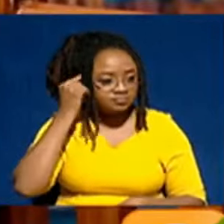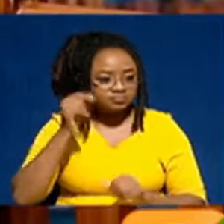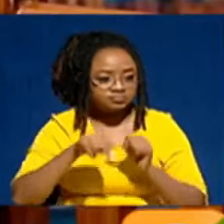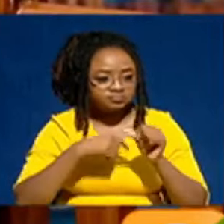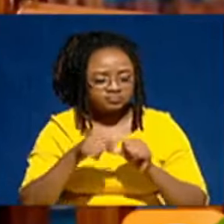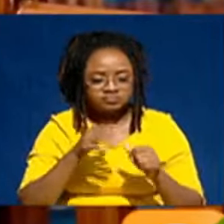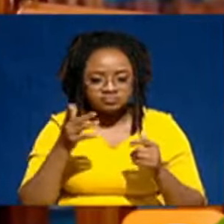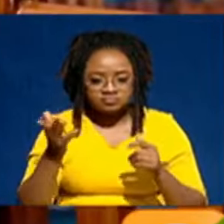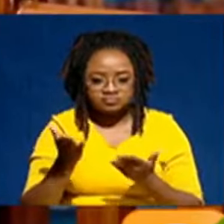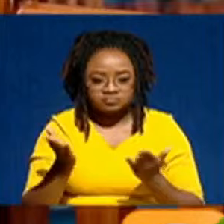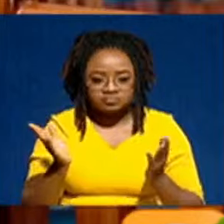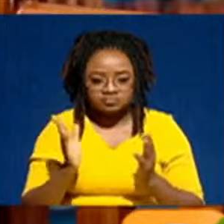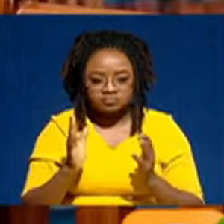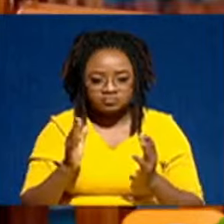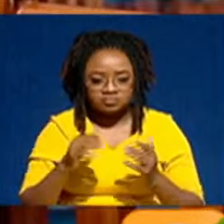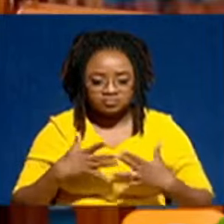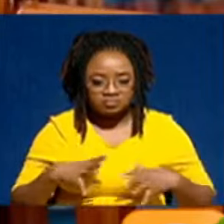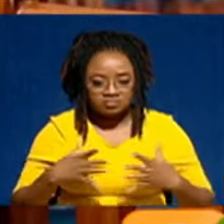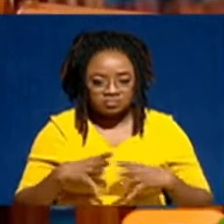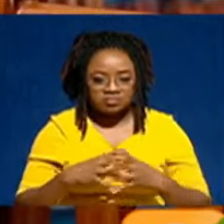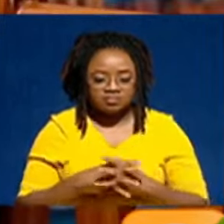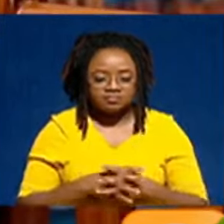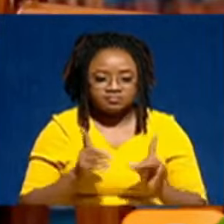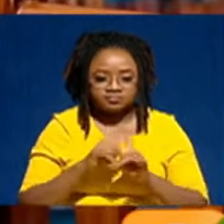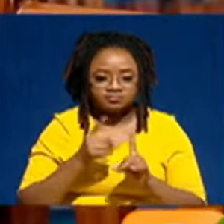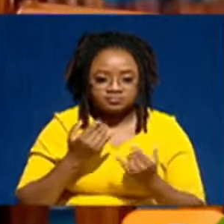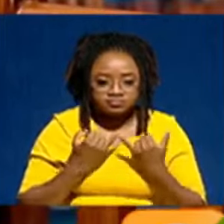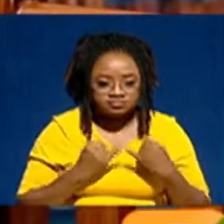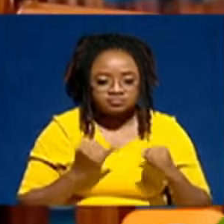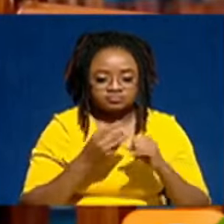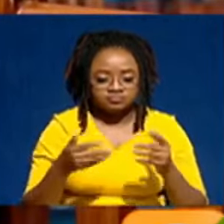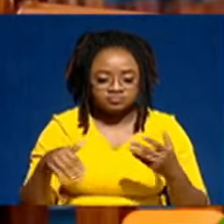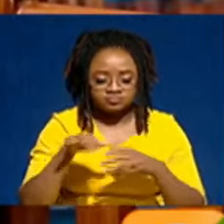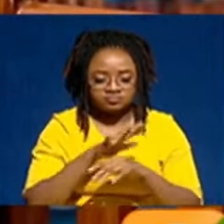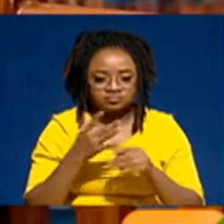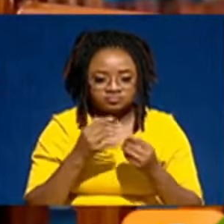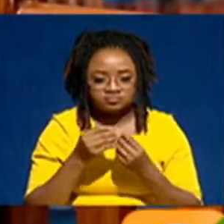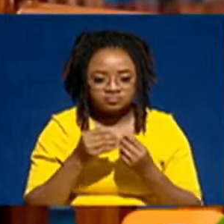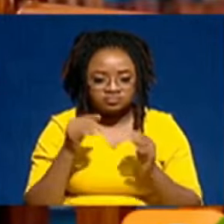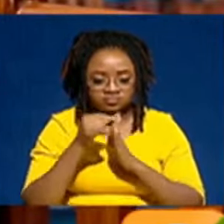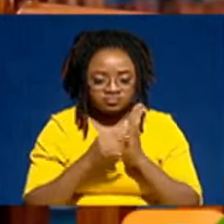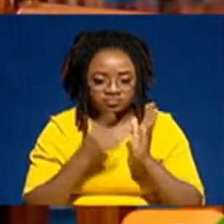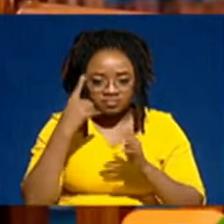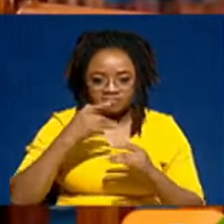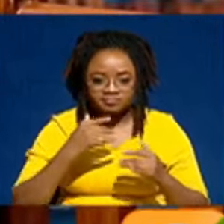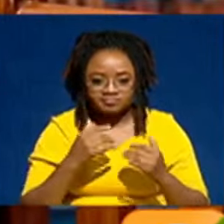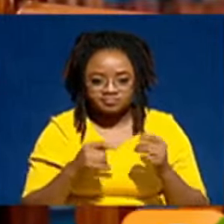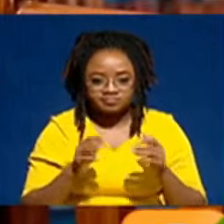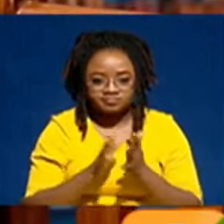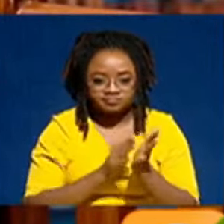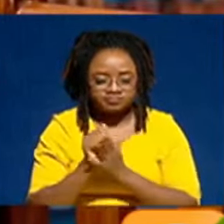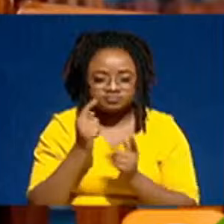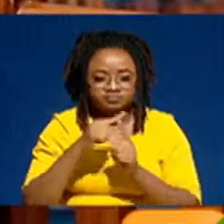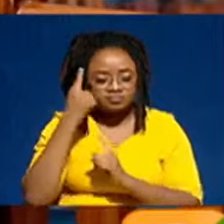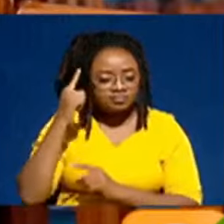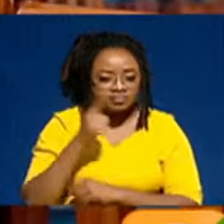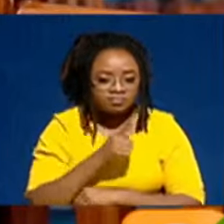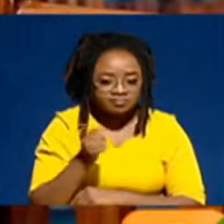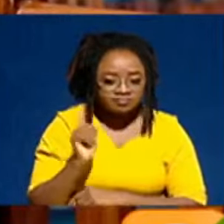a city that will house the future of this country, then we also need to start thinking about them. For them, having spaces that